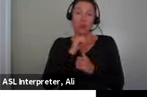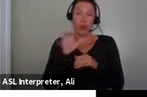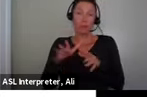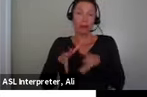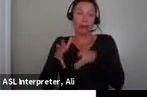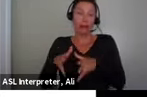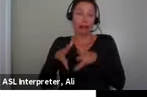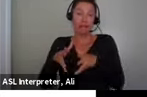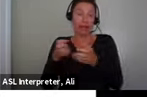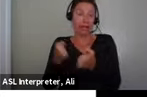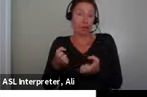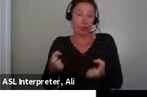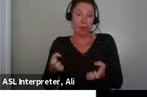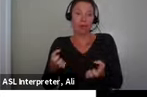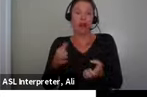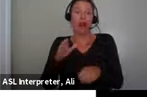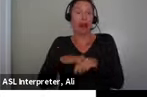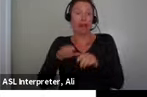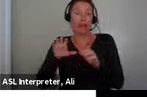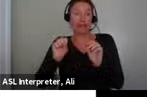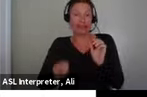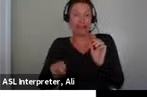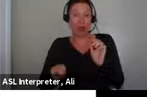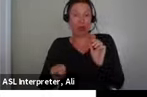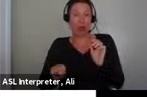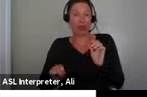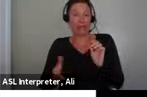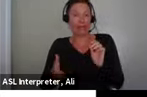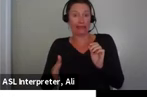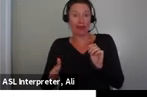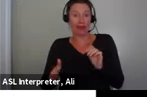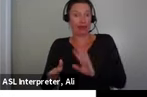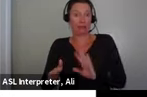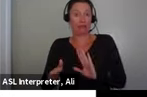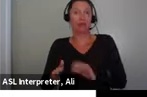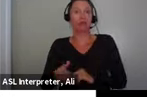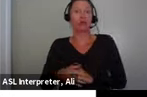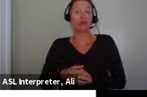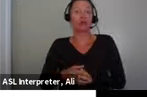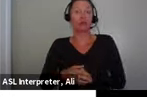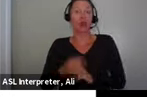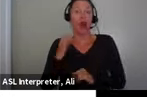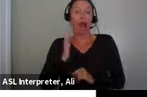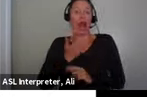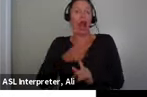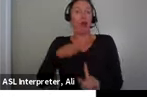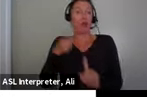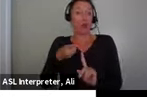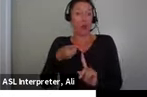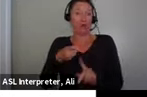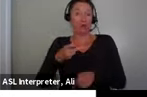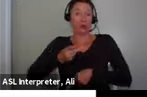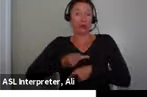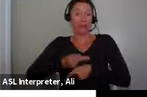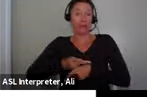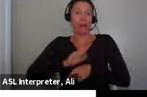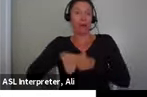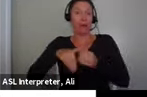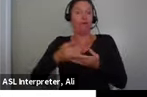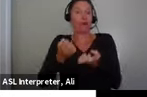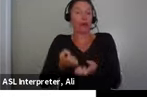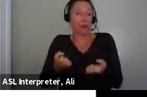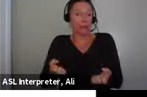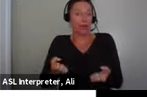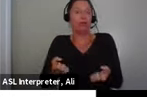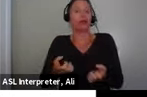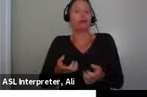construction materials on the south side. You know, the intent is to keep as much of the construction activity and equipment